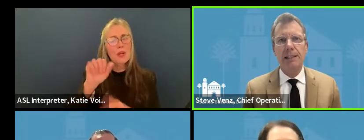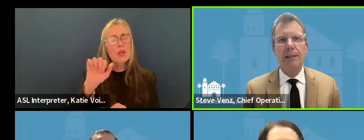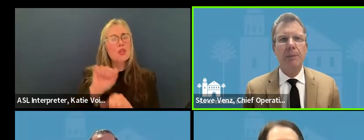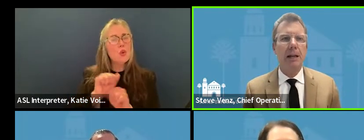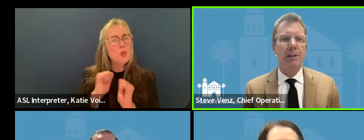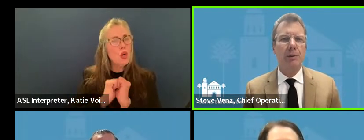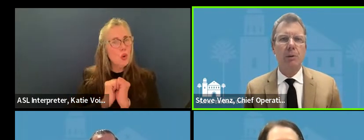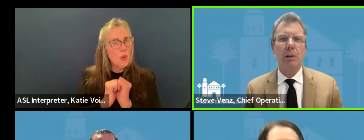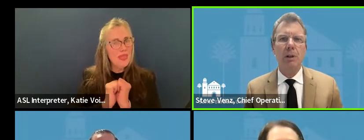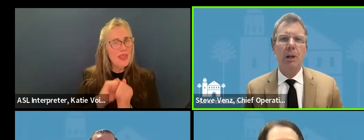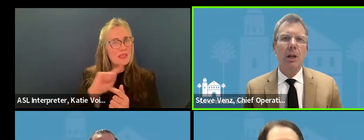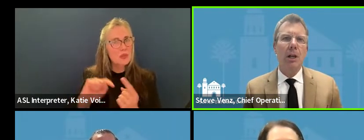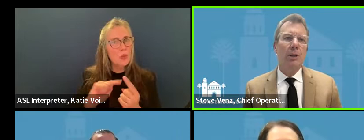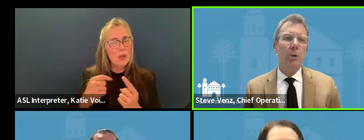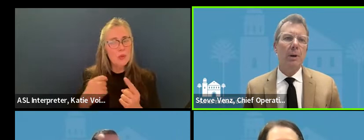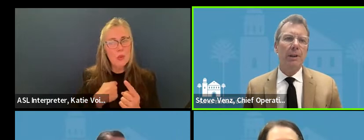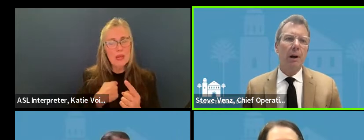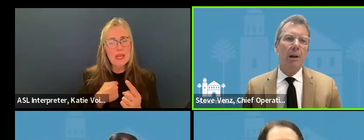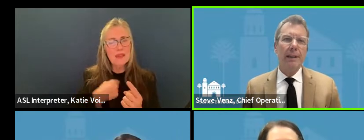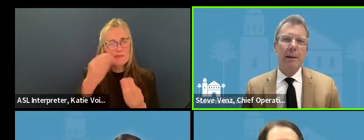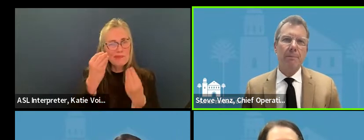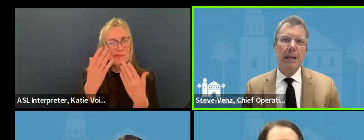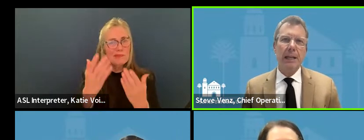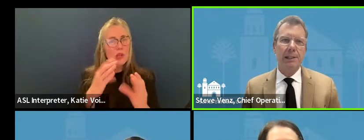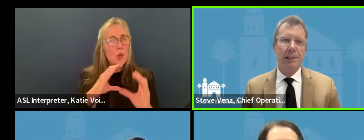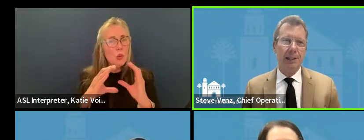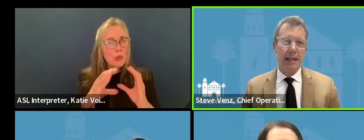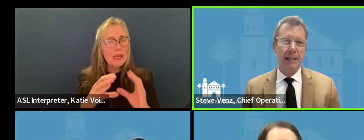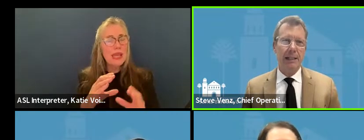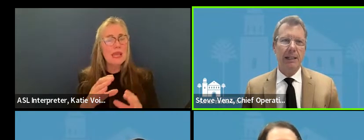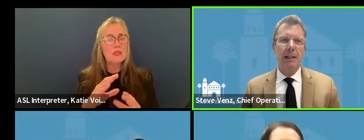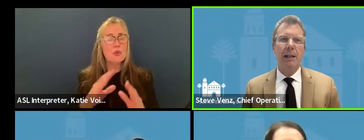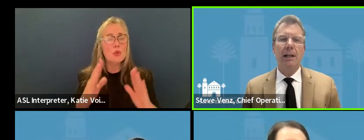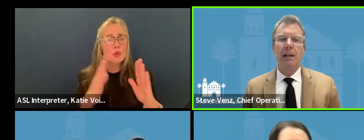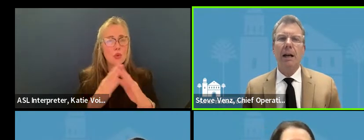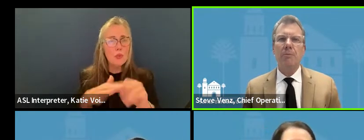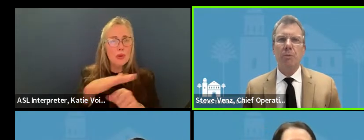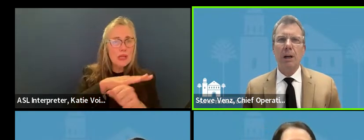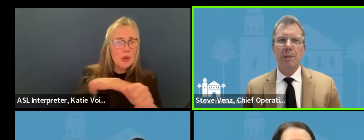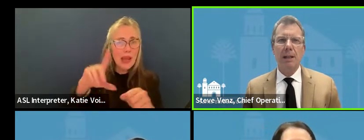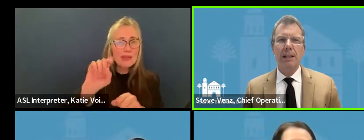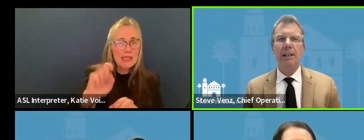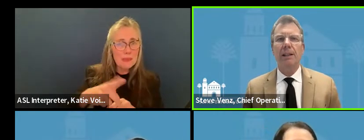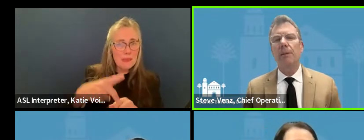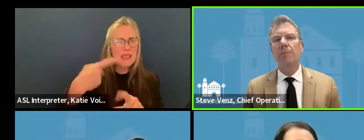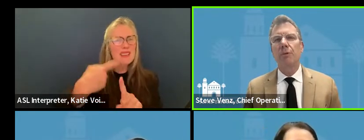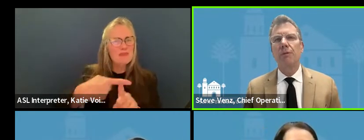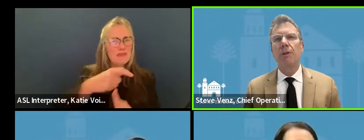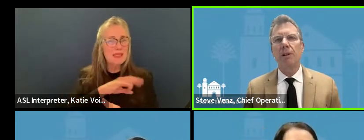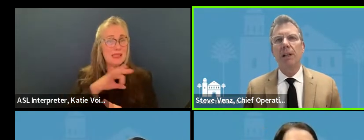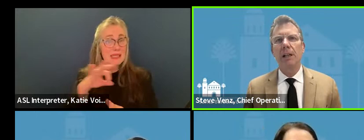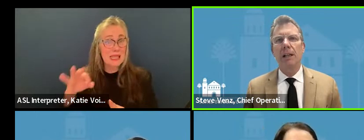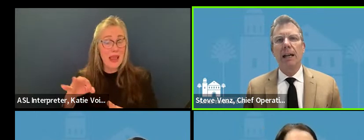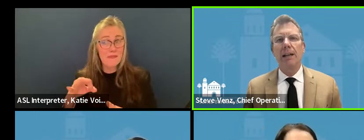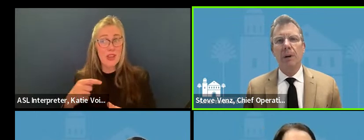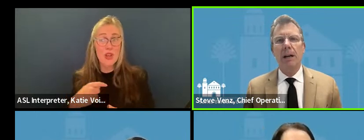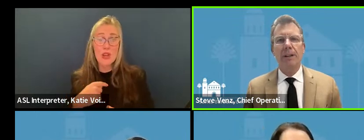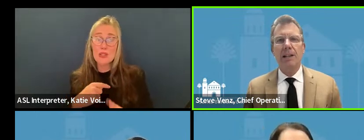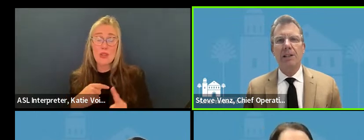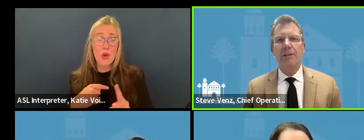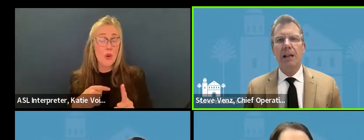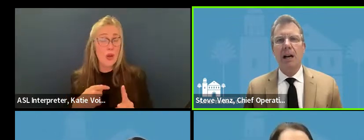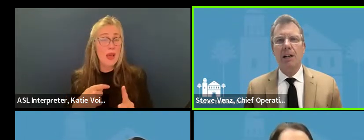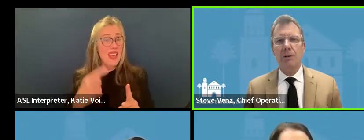staff at DP High School. So with all of that being said, I'm recommending the approval and